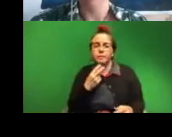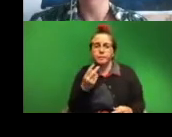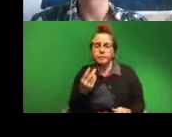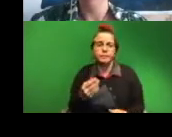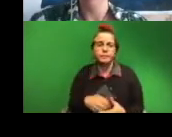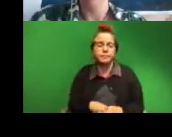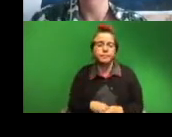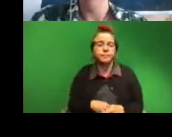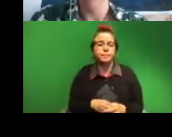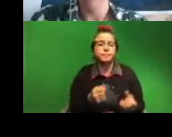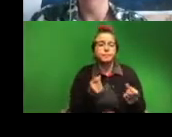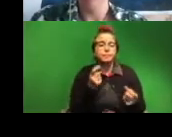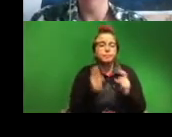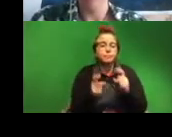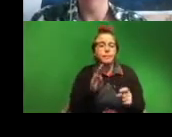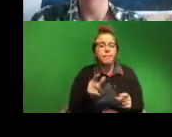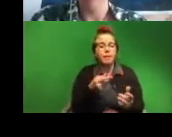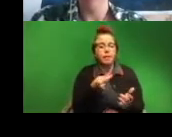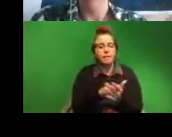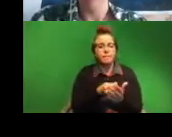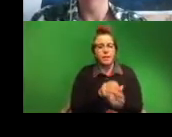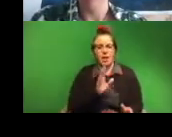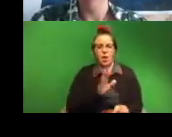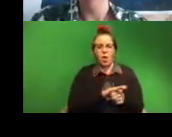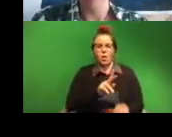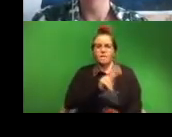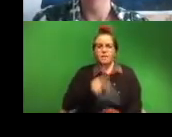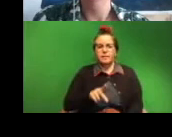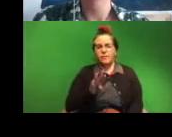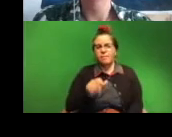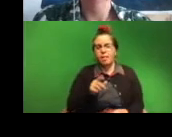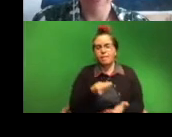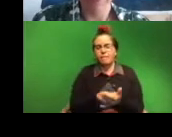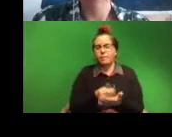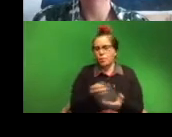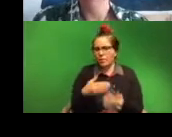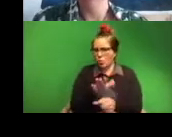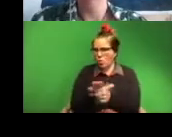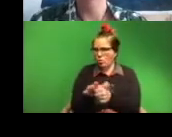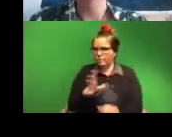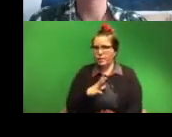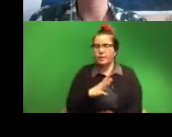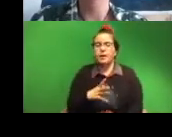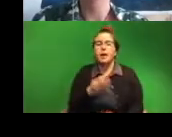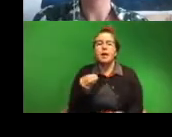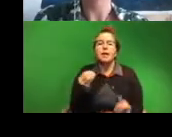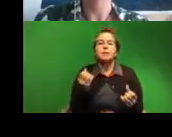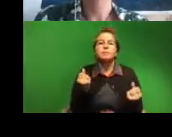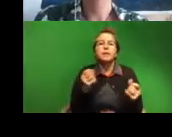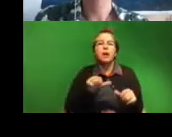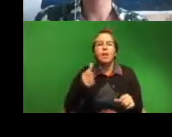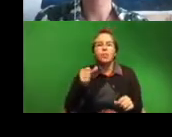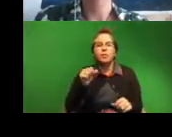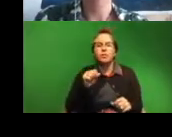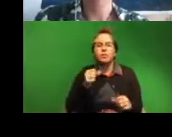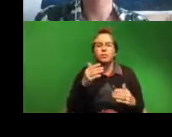also donate to bail funds like Philly Bail Fund. That's our local one, but like whatever one's local to you is good. And there's a lot of other social justice